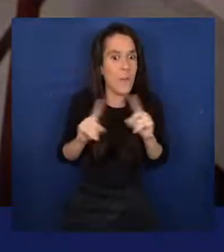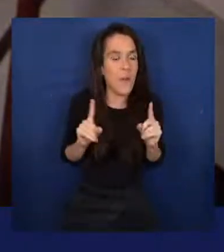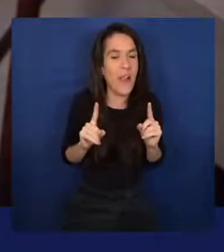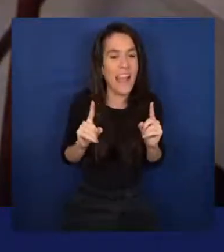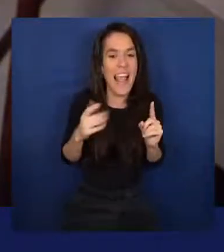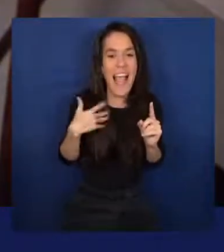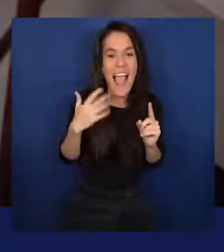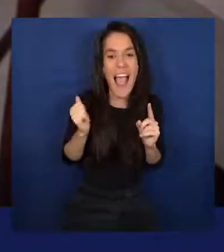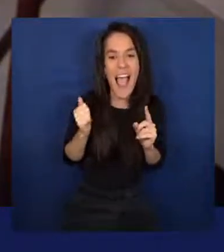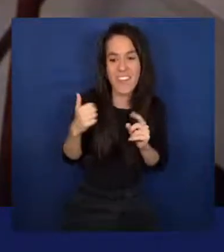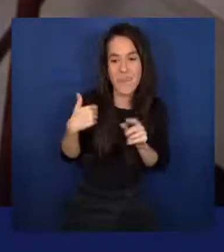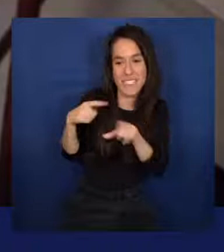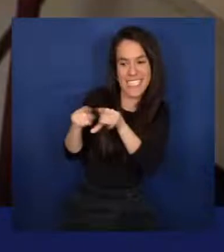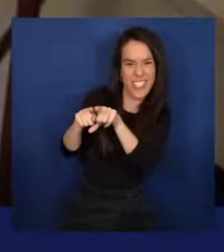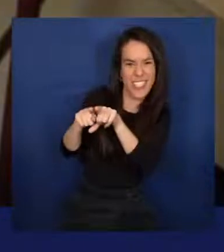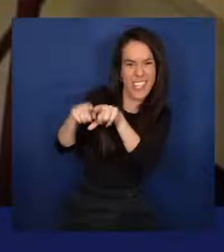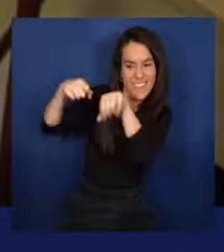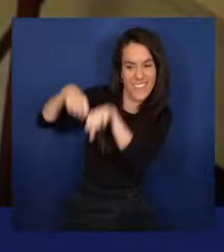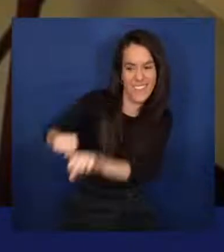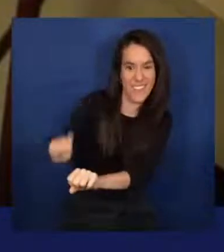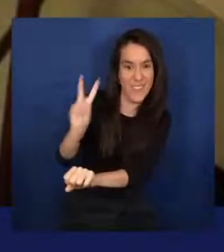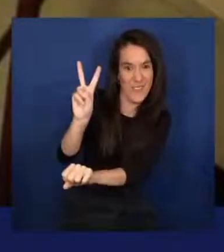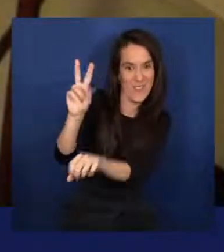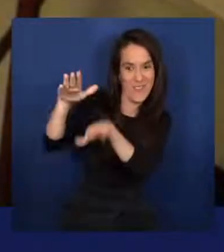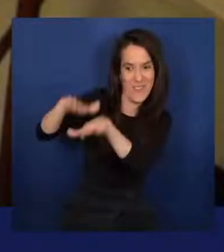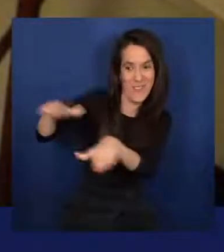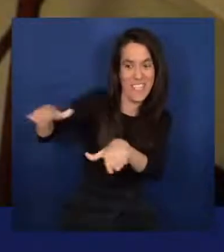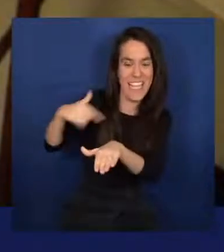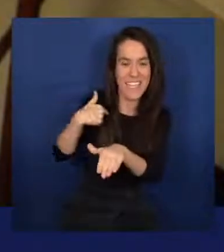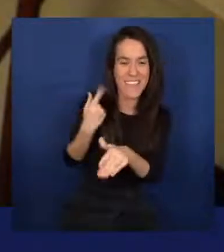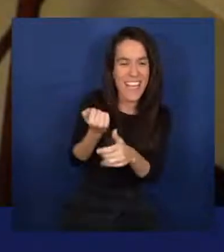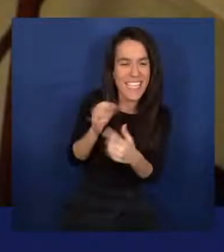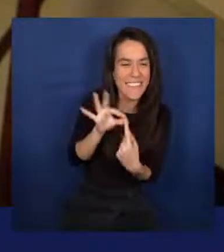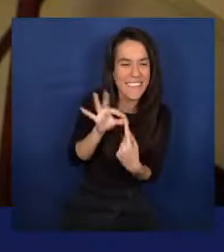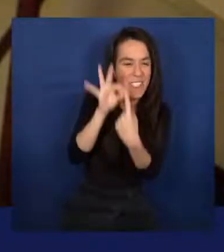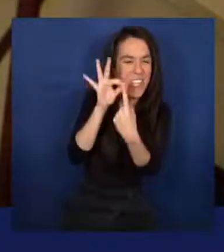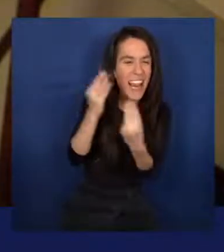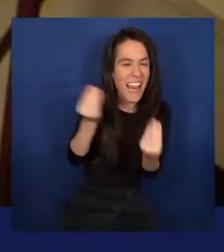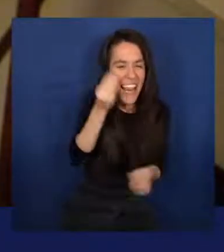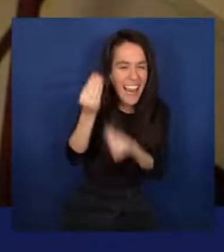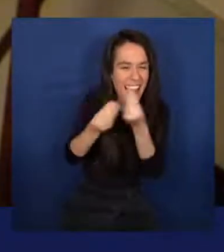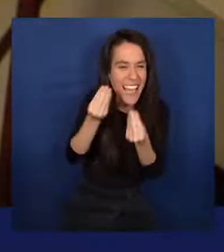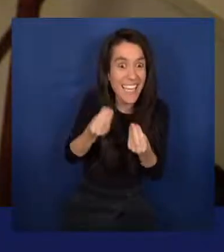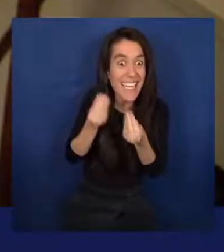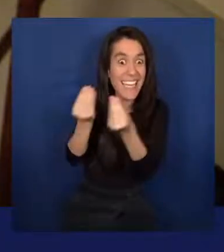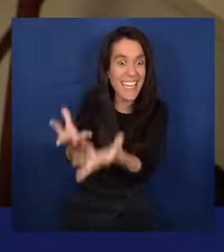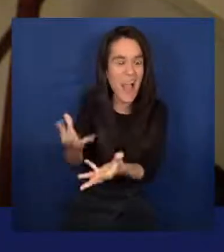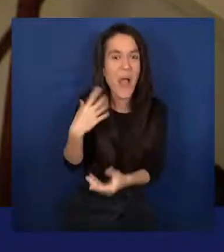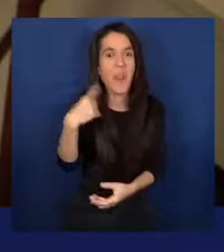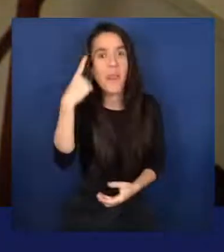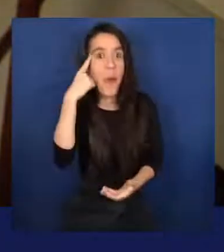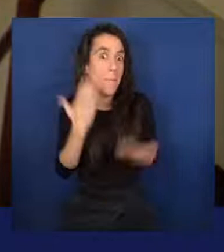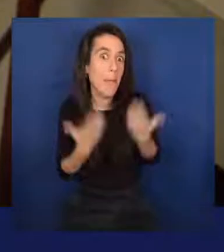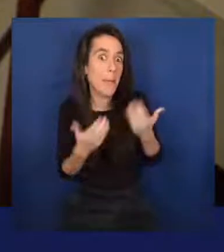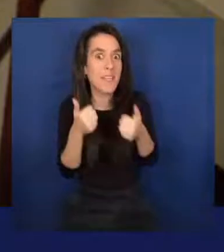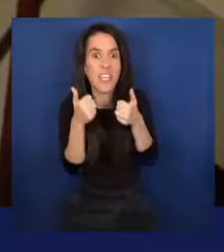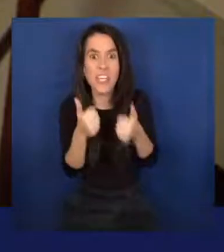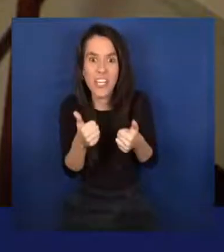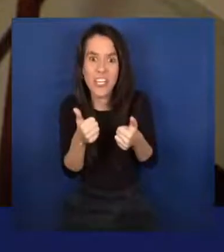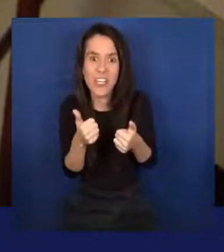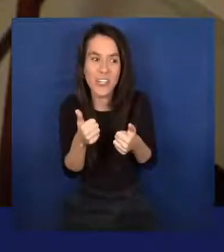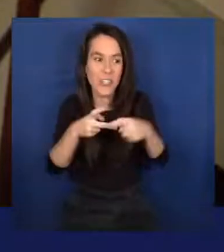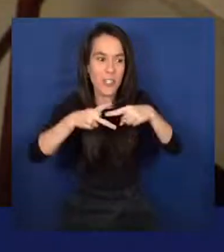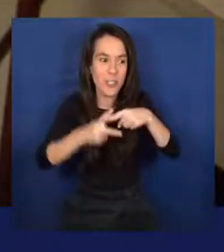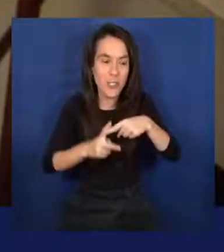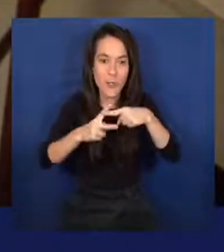sometimes they like to get specific stuff for their birthdays. And I thought, well, maybe this is a nice helping tool so you